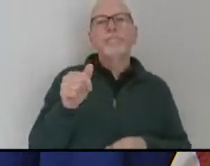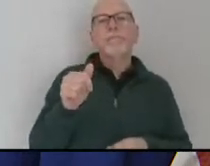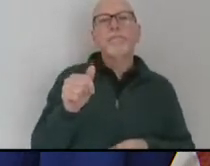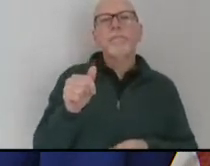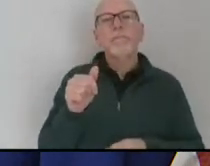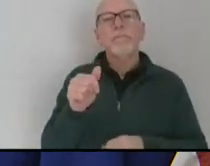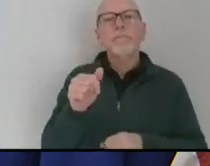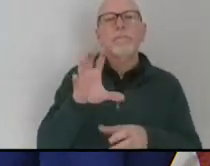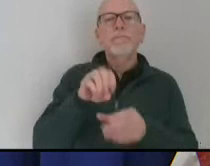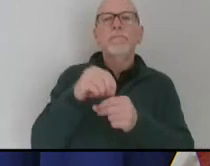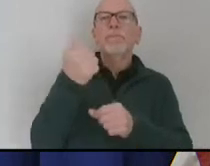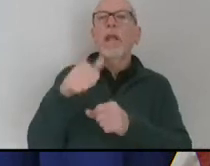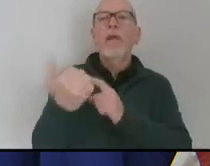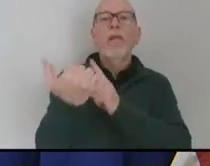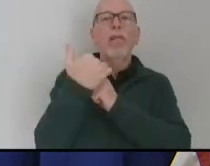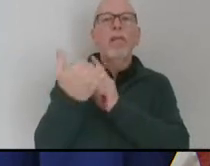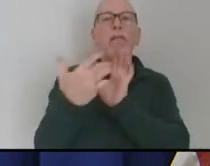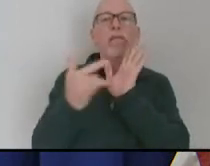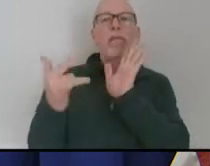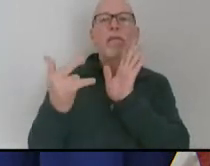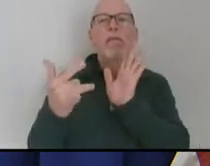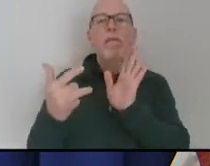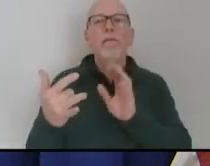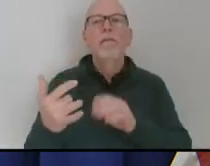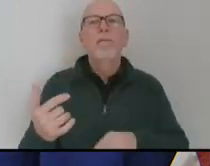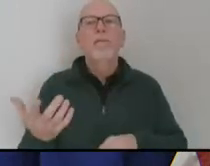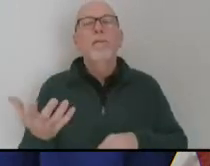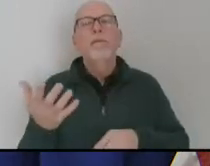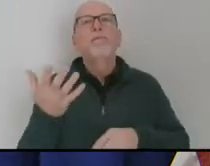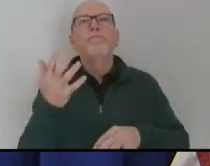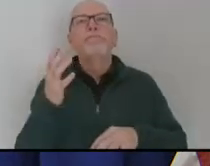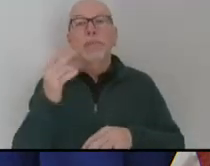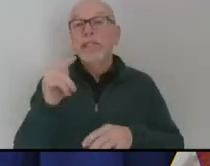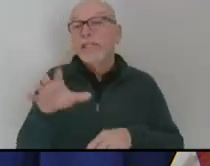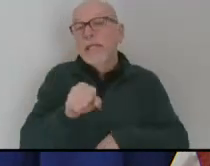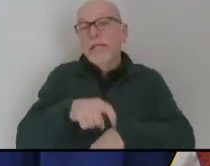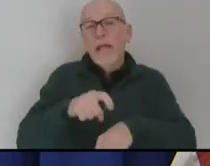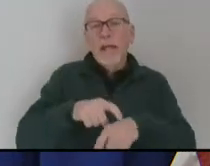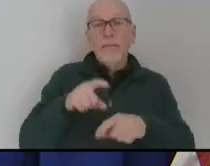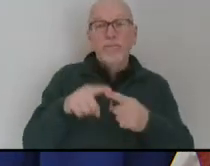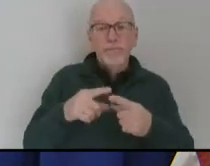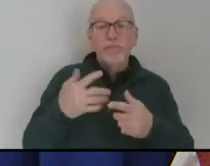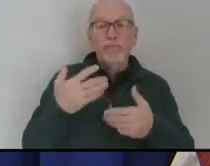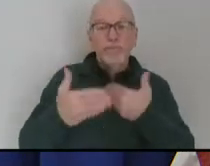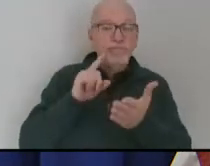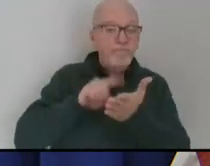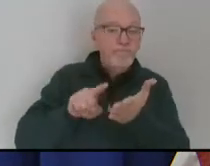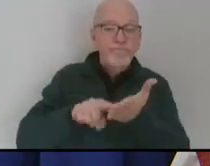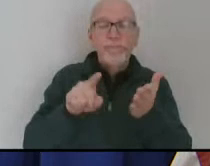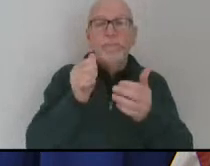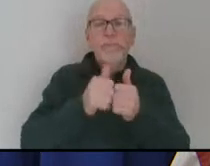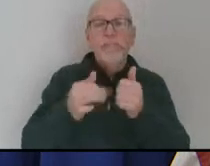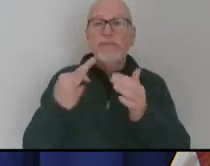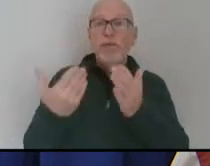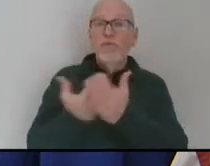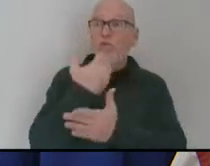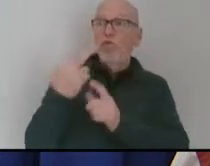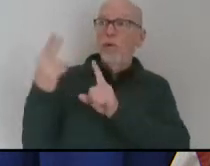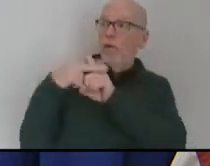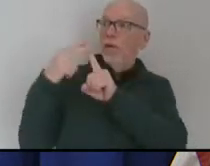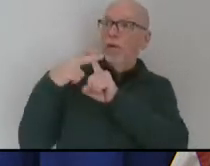participating in any fraudulent activity. And it takes time to go the extra distance when a lot of newly